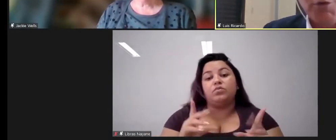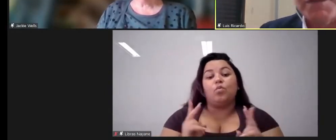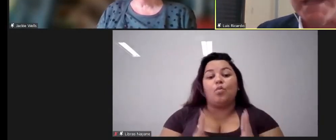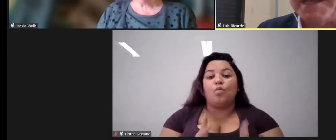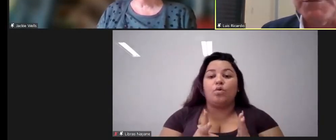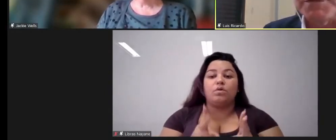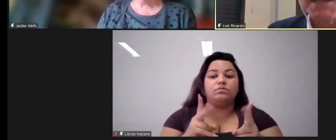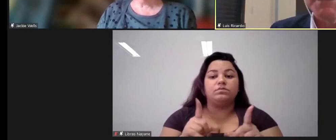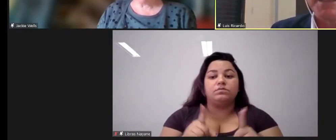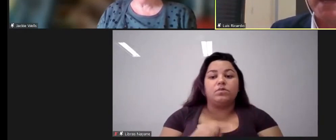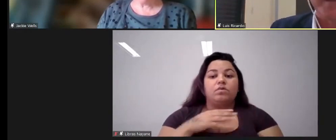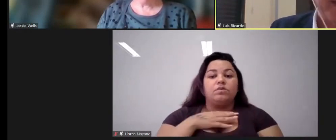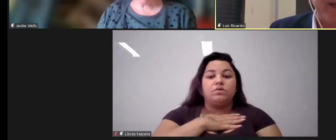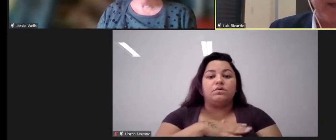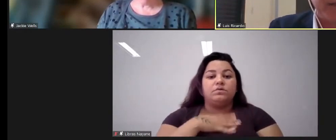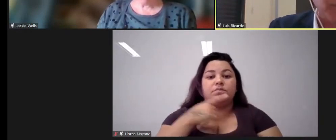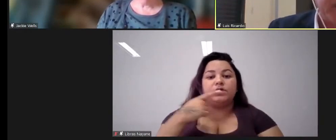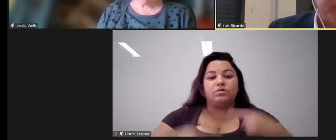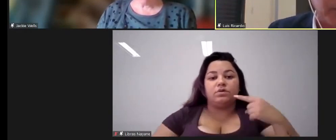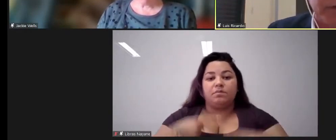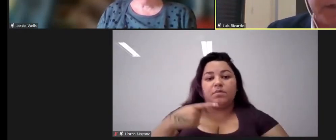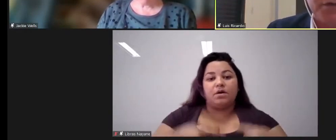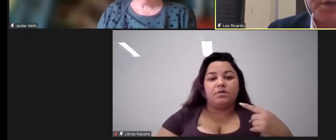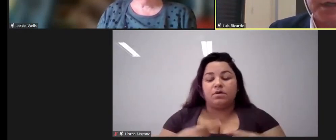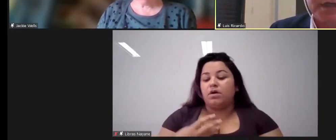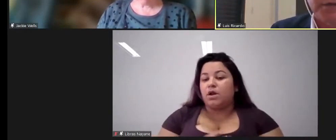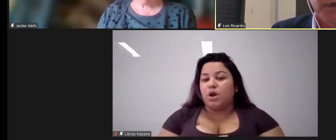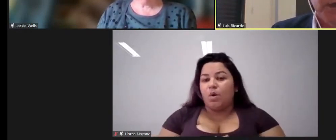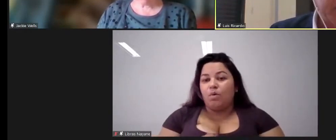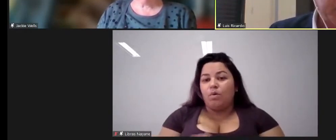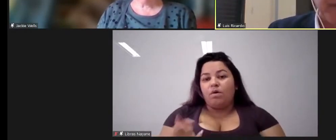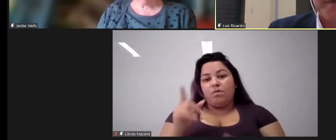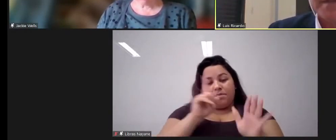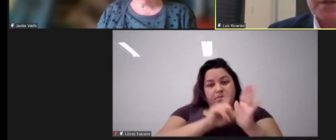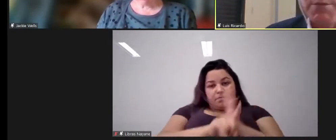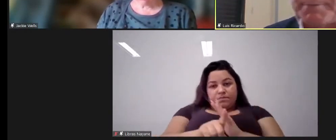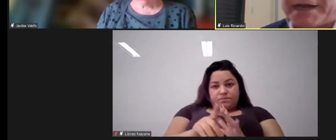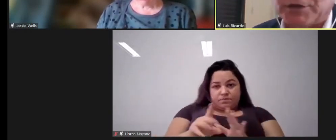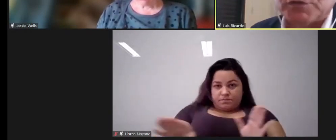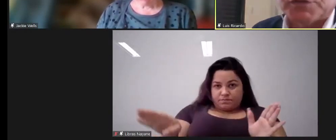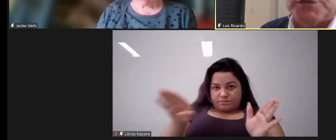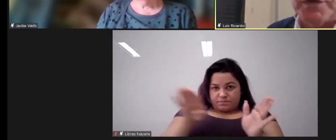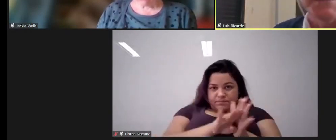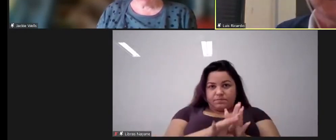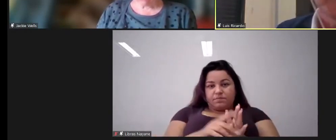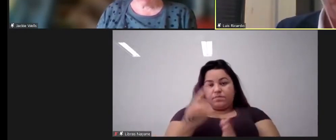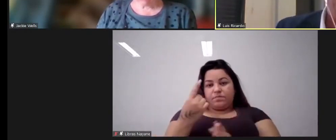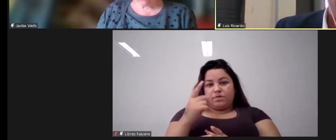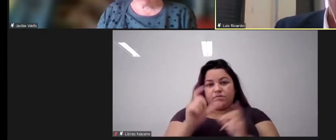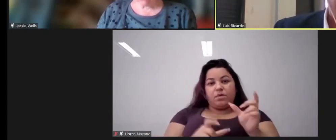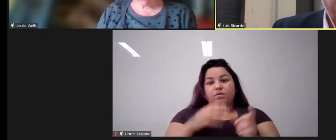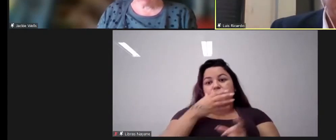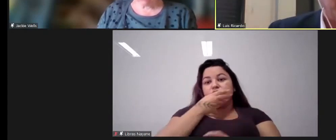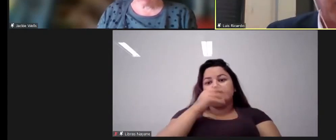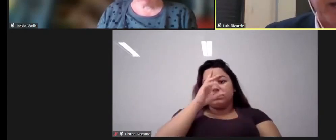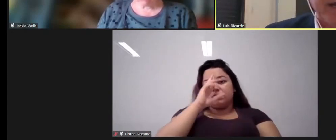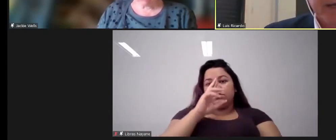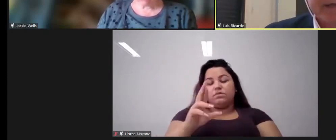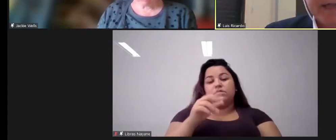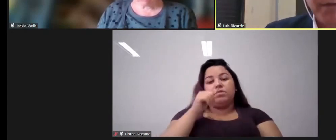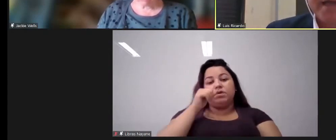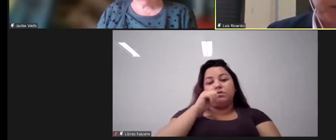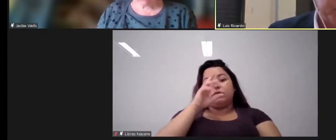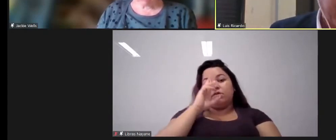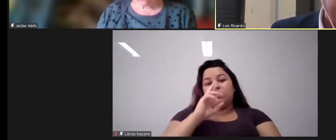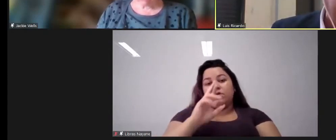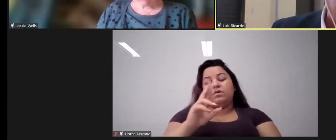Sorry, because we cannot continue discussing because of the time, but it was really amazing. We really enjoyed your